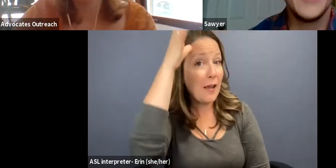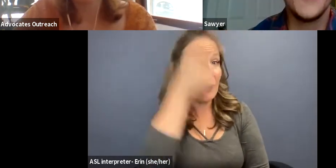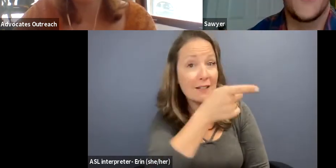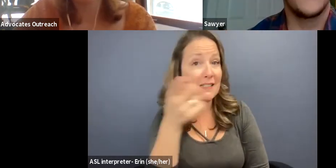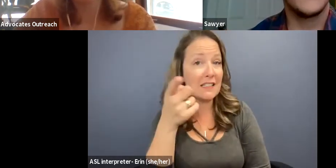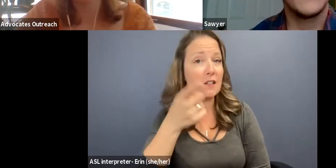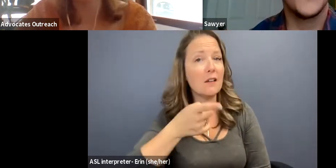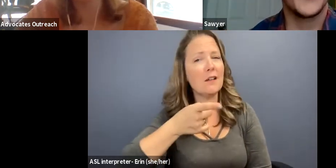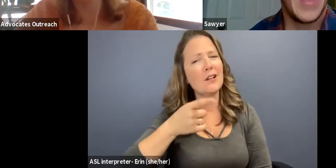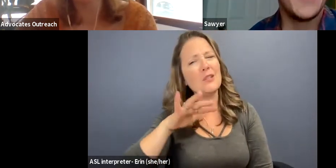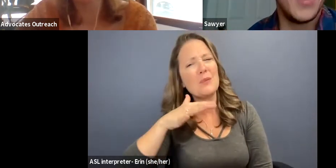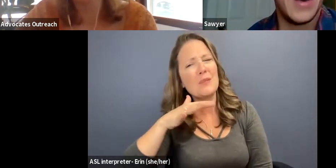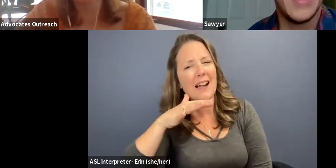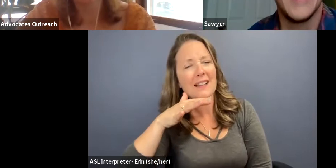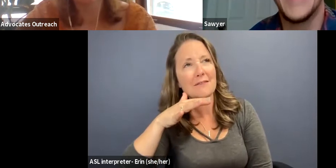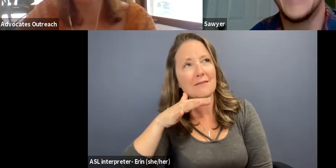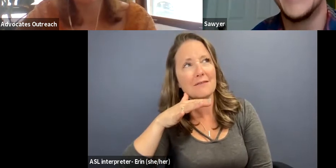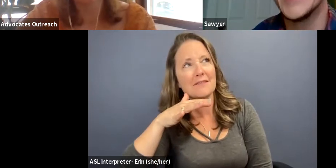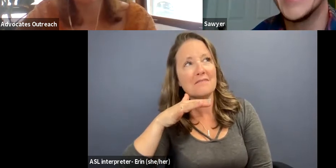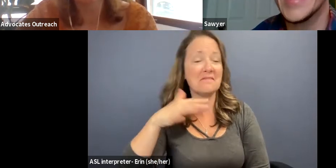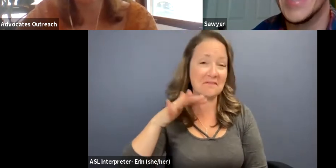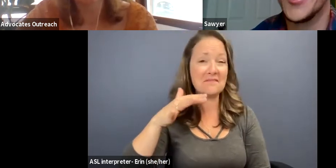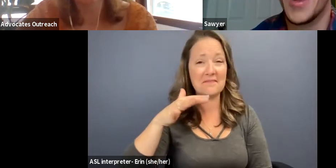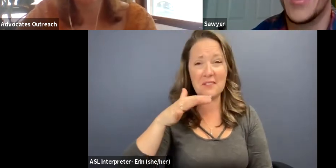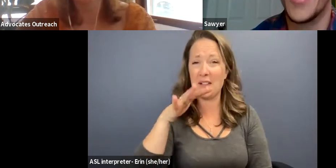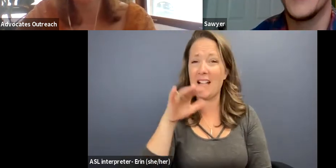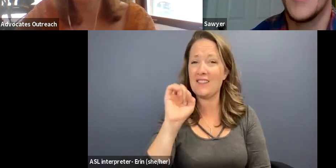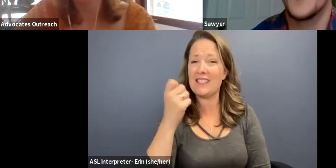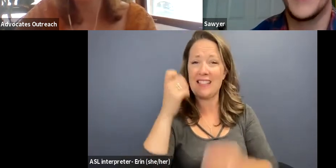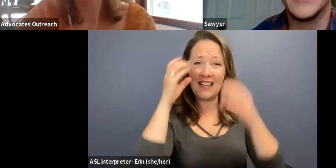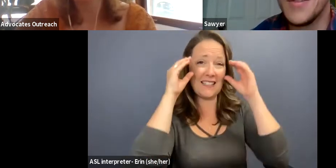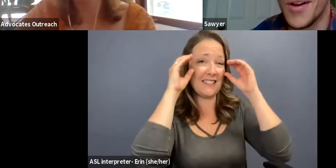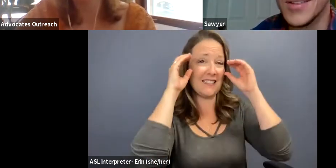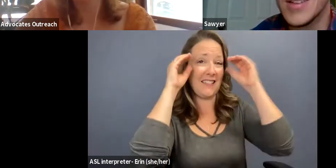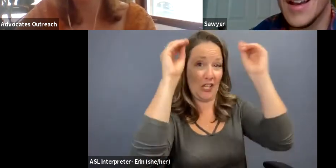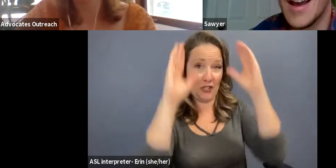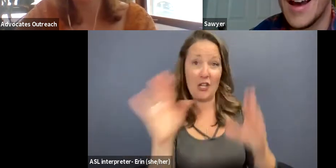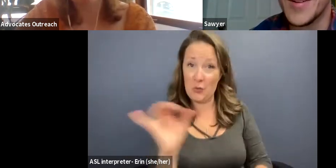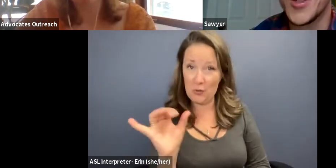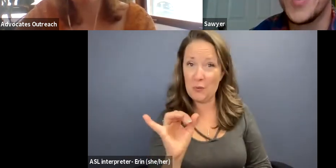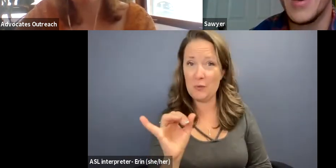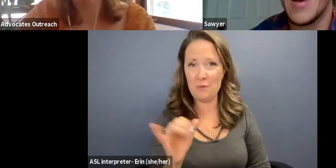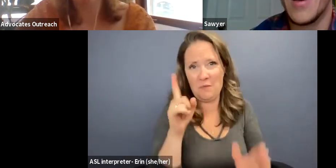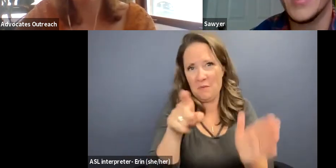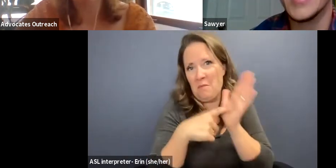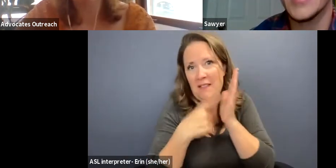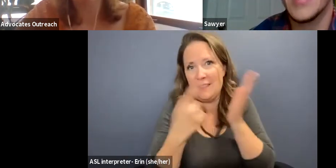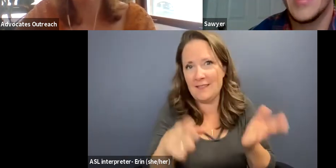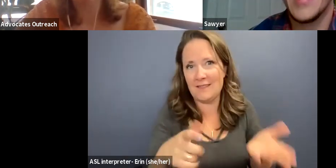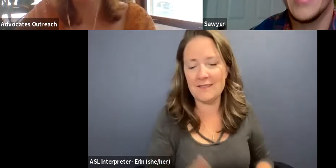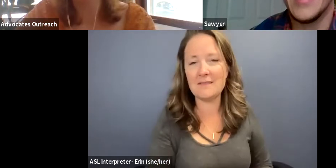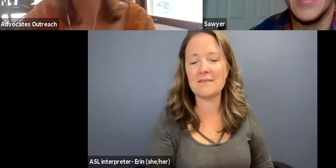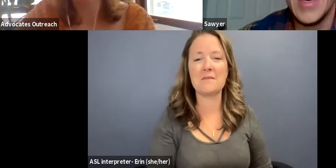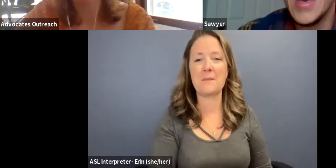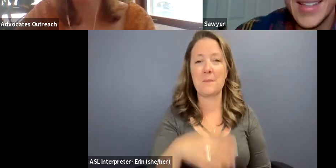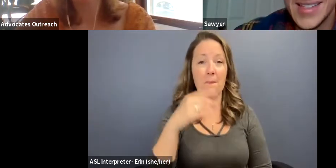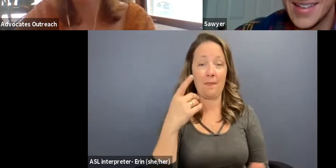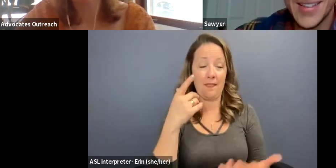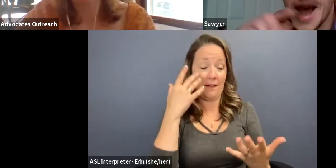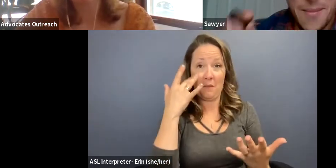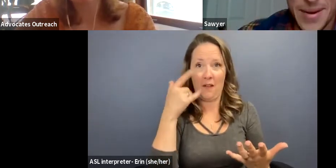self-esteem or like self-concept, just how a person feels about themselves, um, feelings of attraction, and